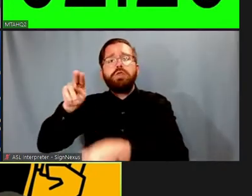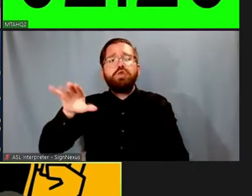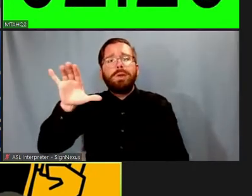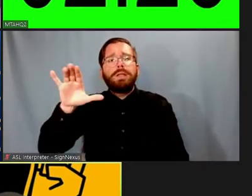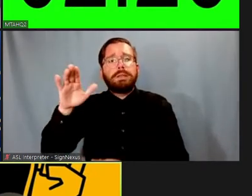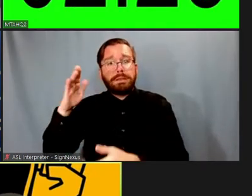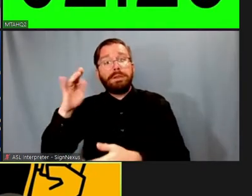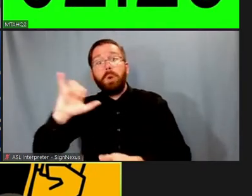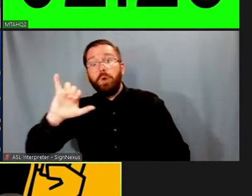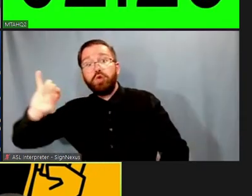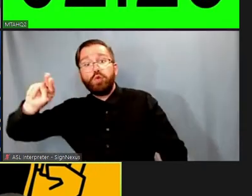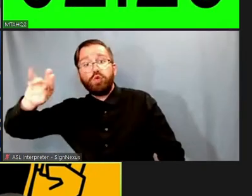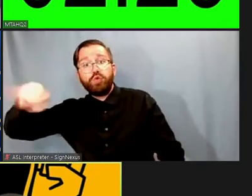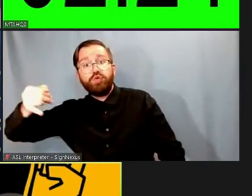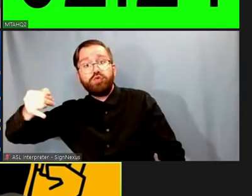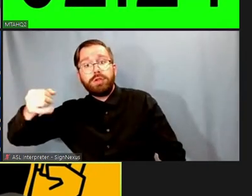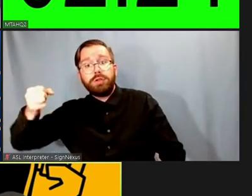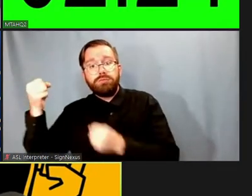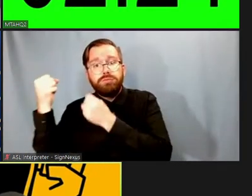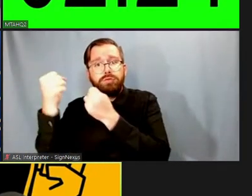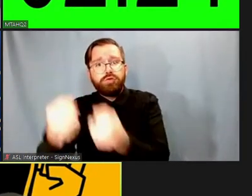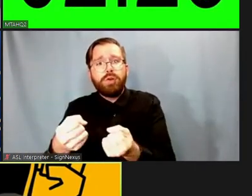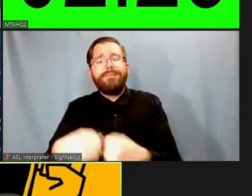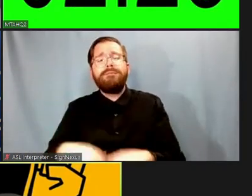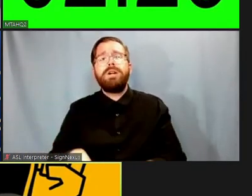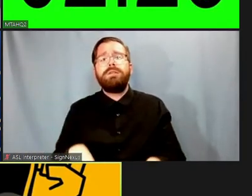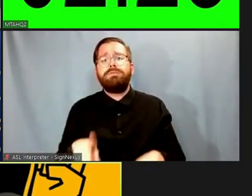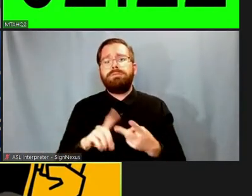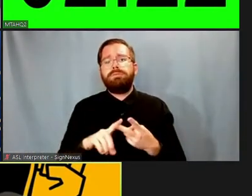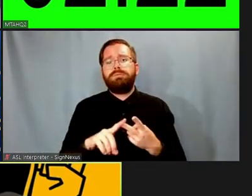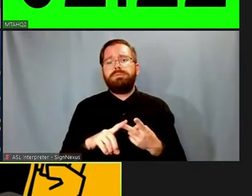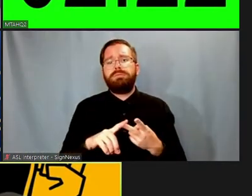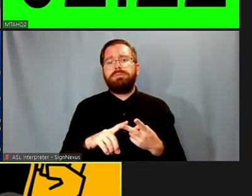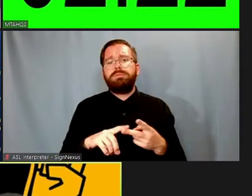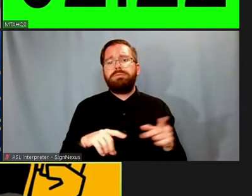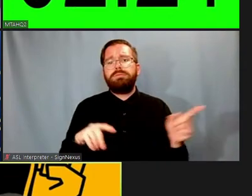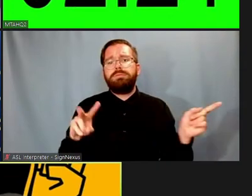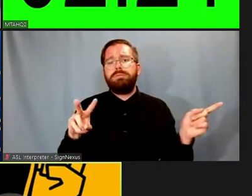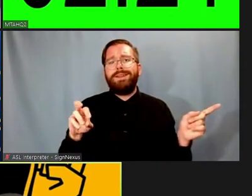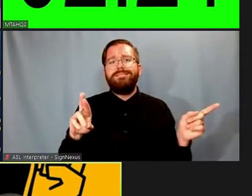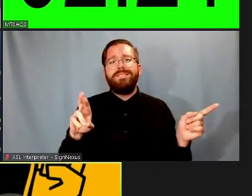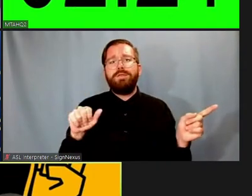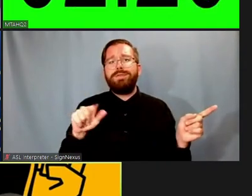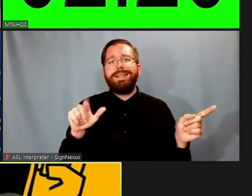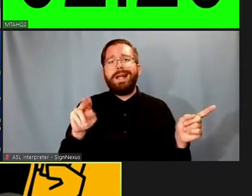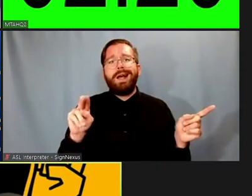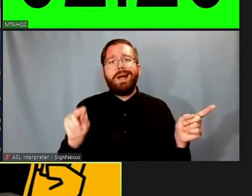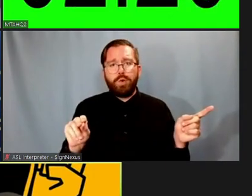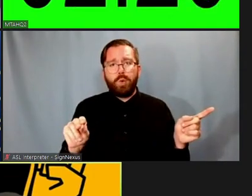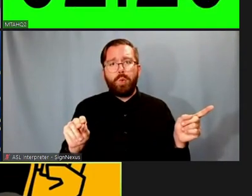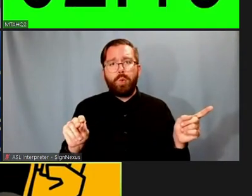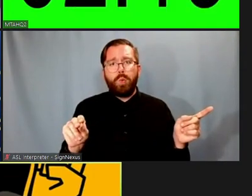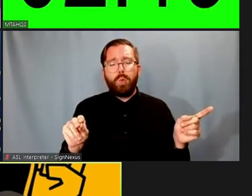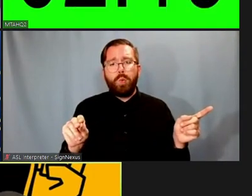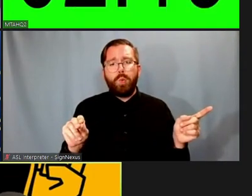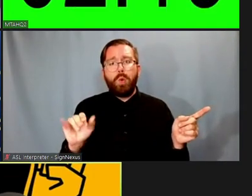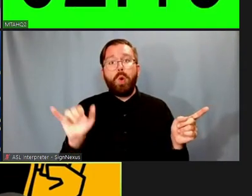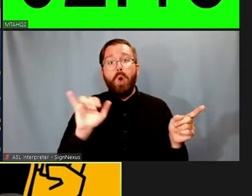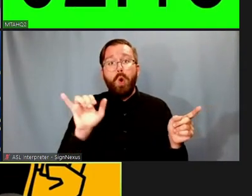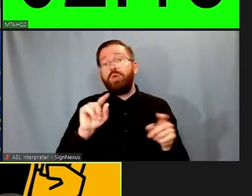jersey from the gospels versus journal and from different parts of the